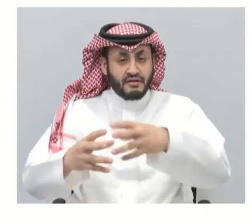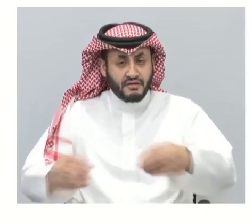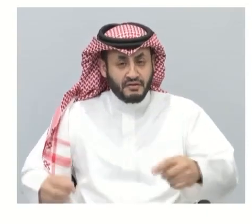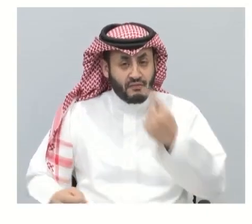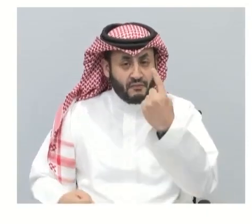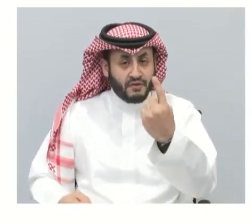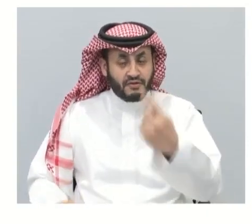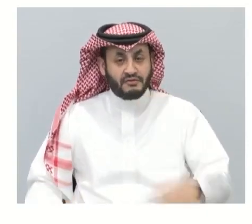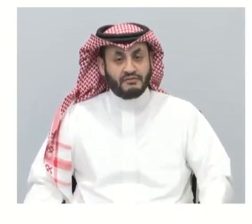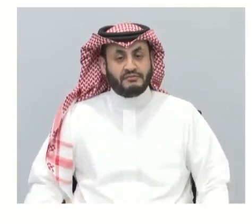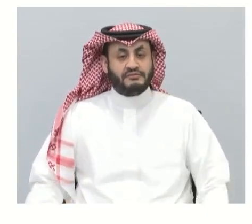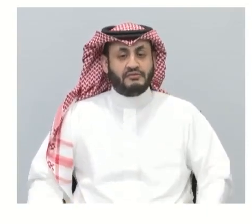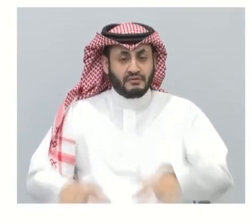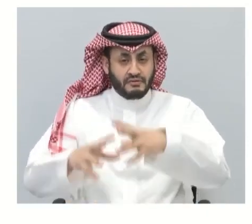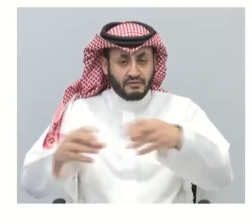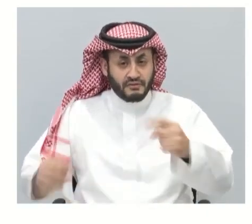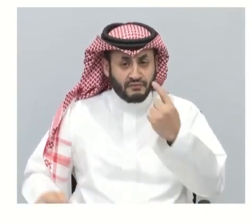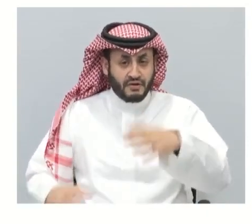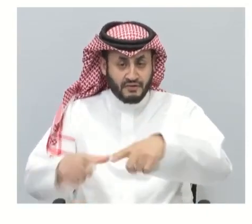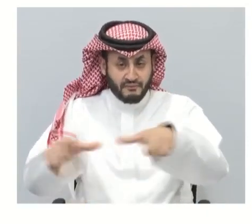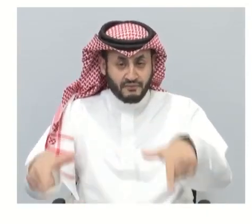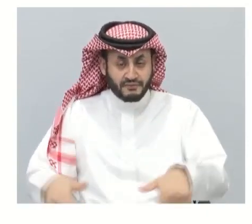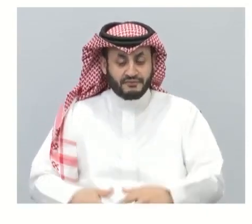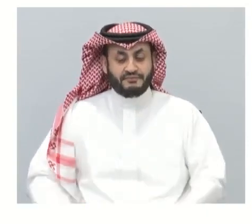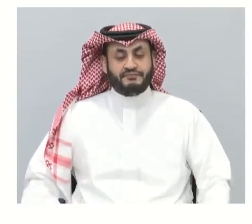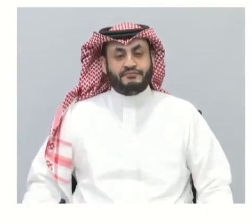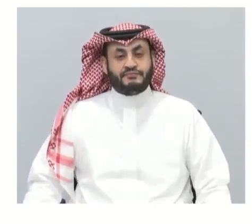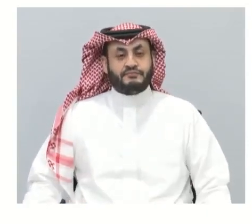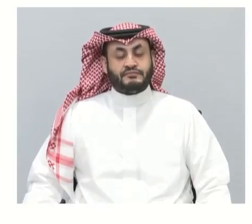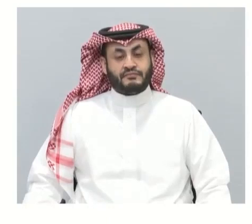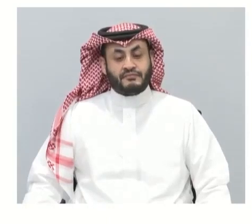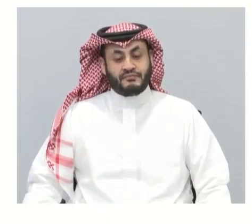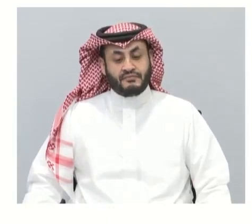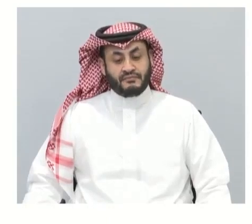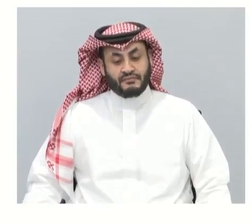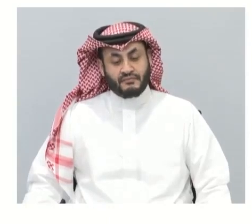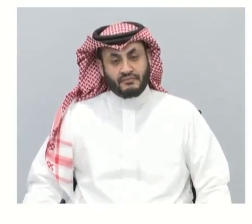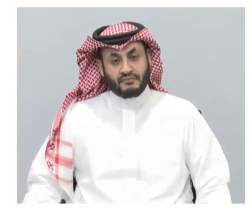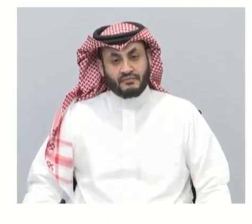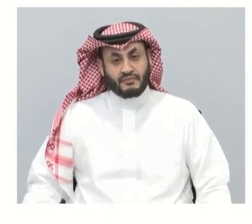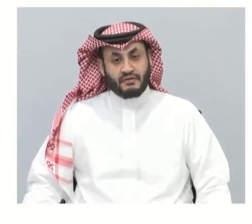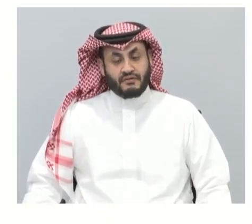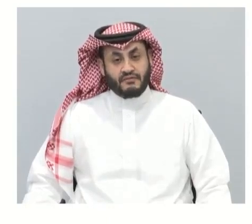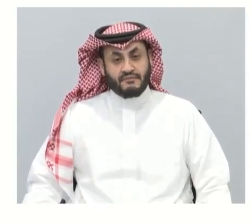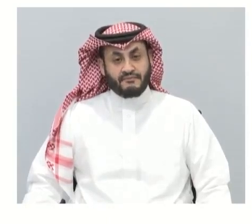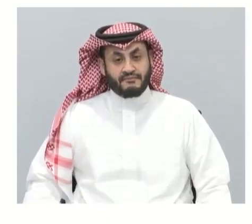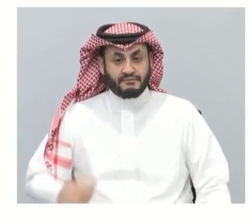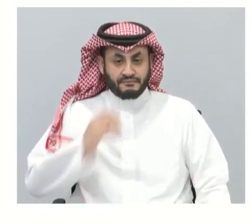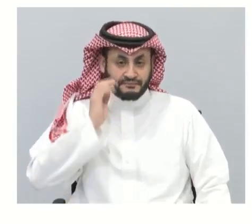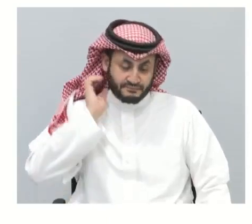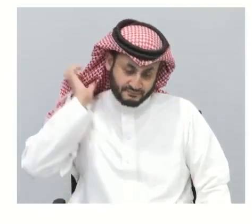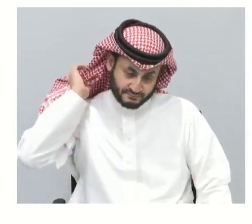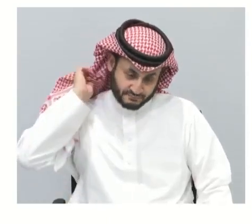project, or let's say 3 to 4 projects have done. I'm counting the numbers in here.